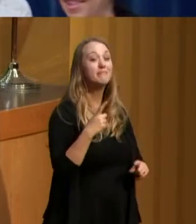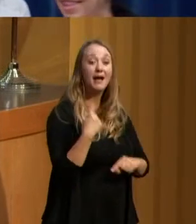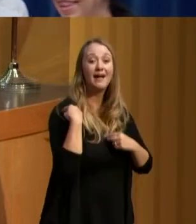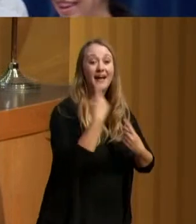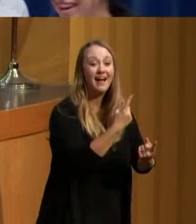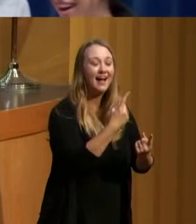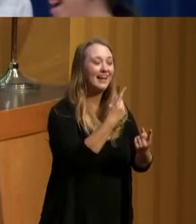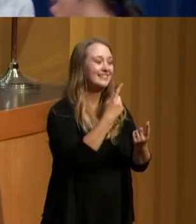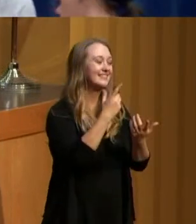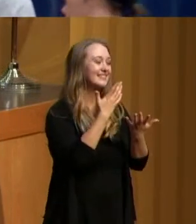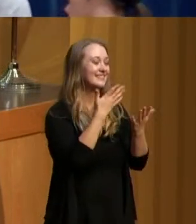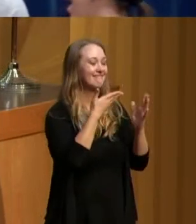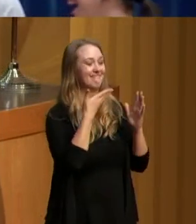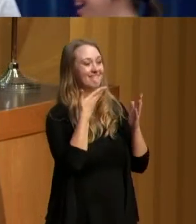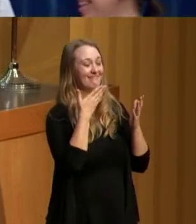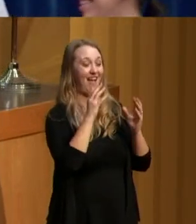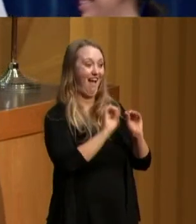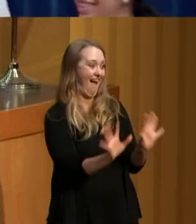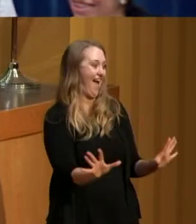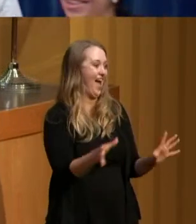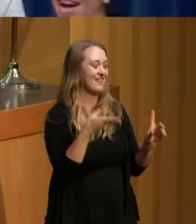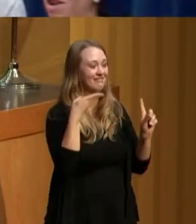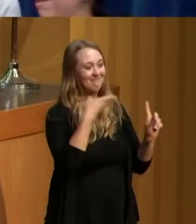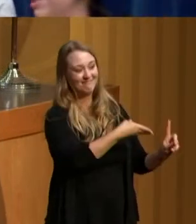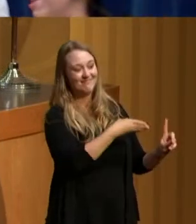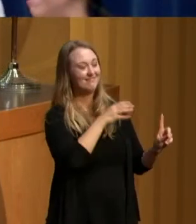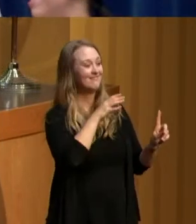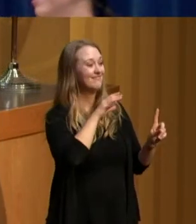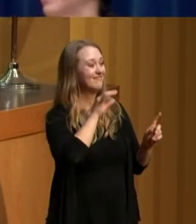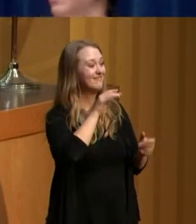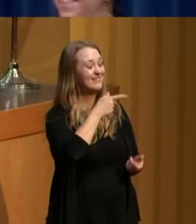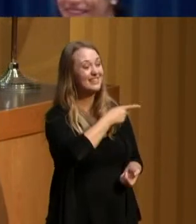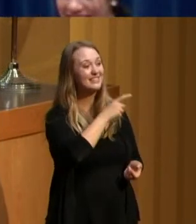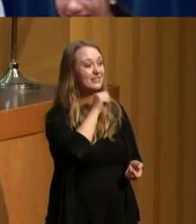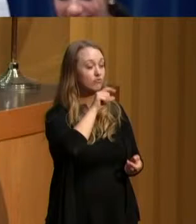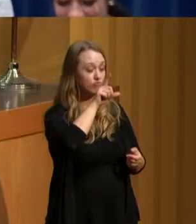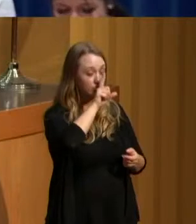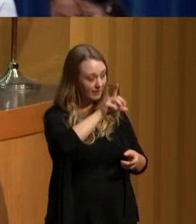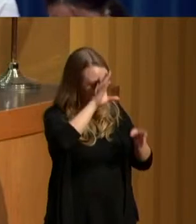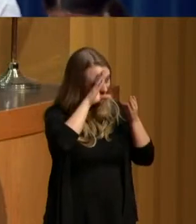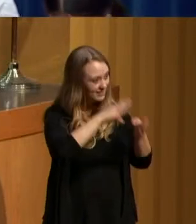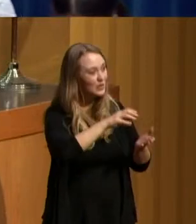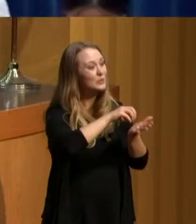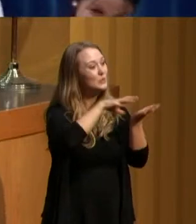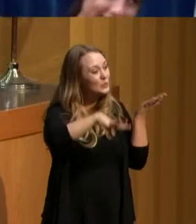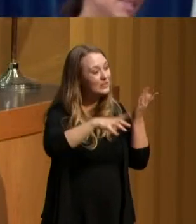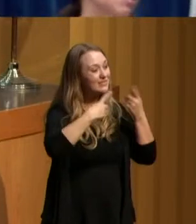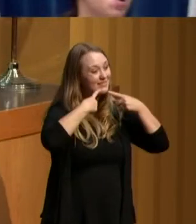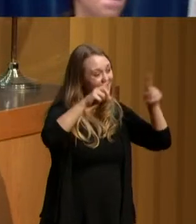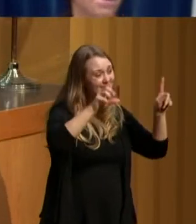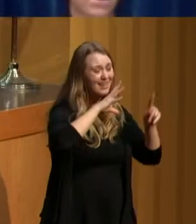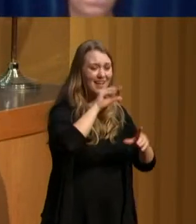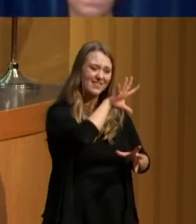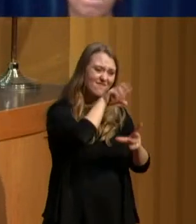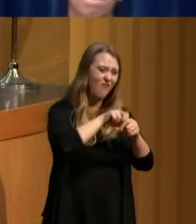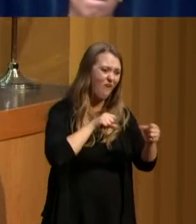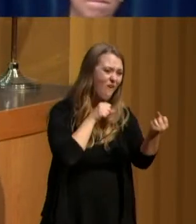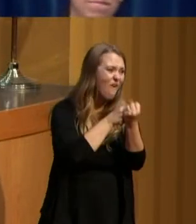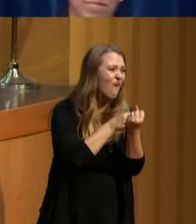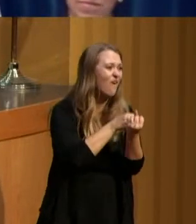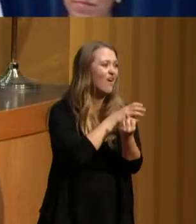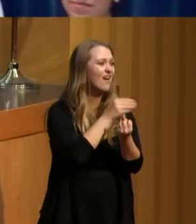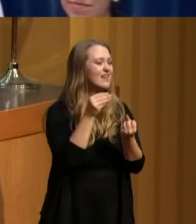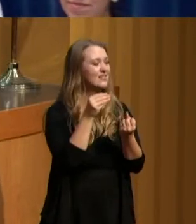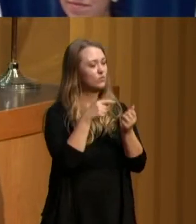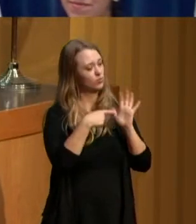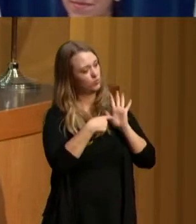so apparent from very early on that he's all about not only student success, but just being involved and making sure that he